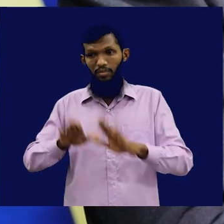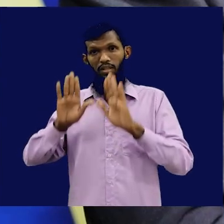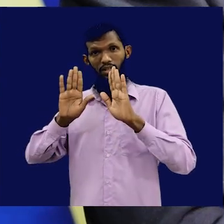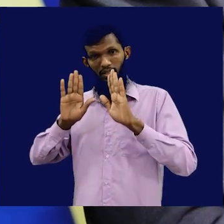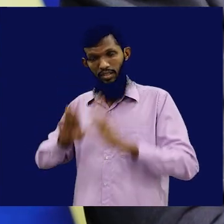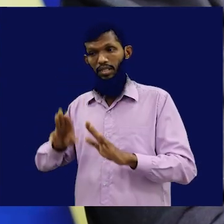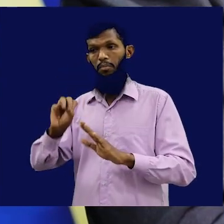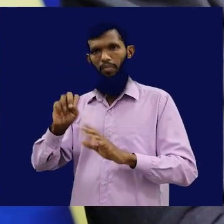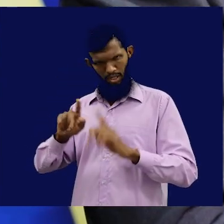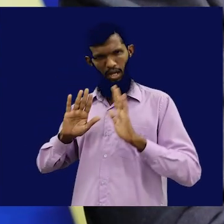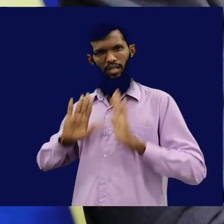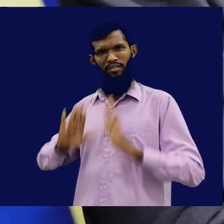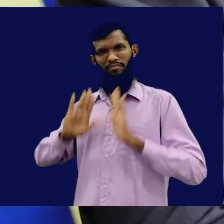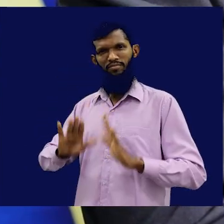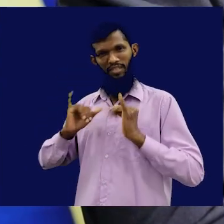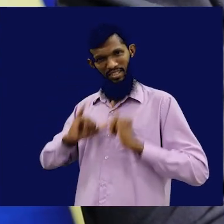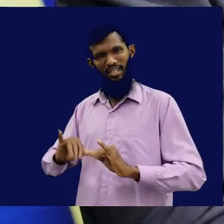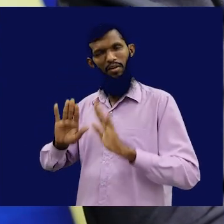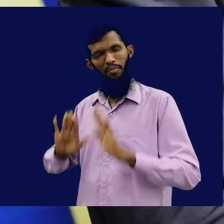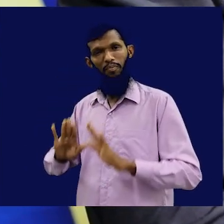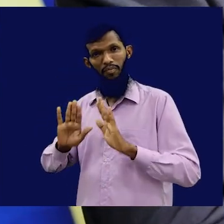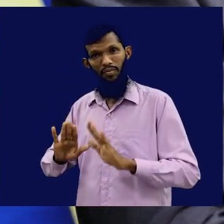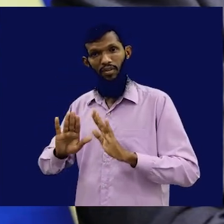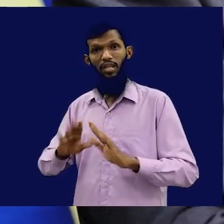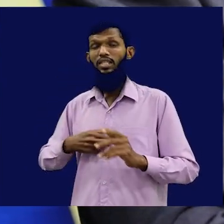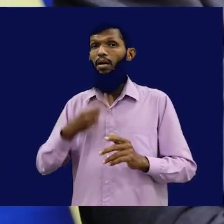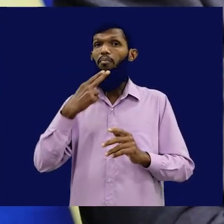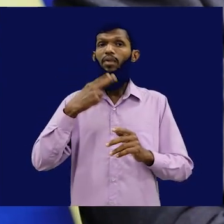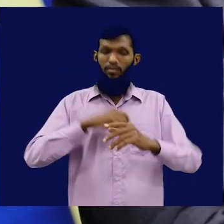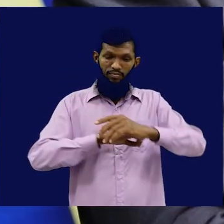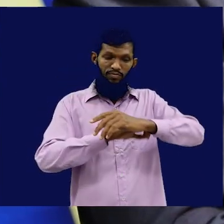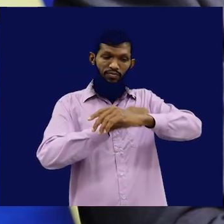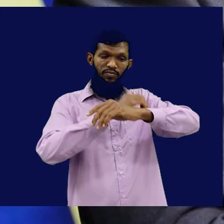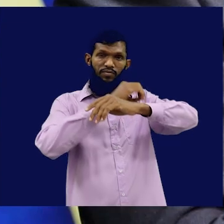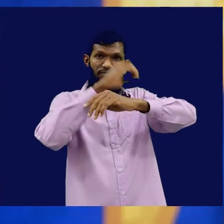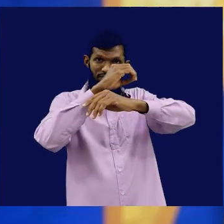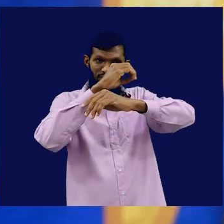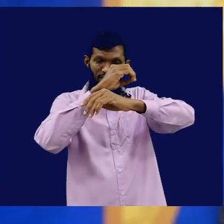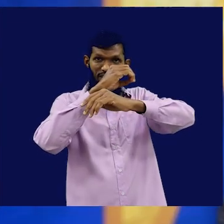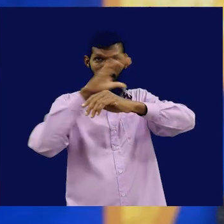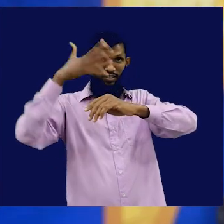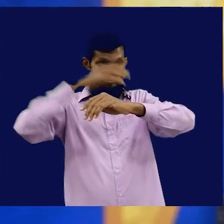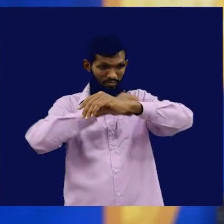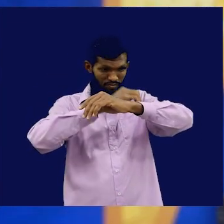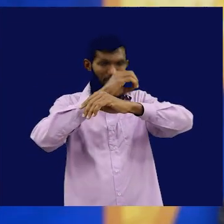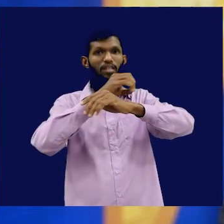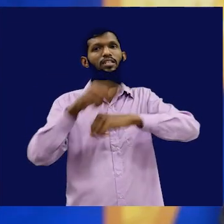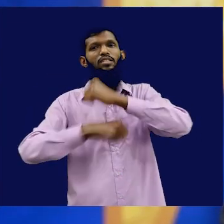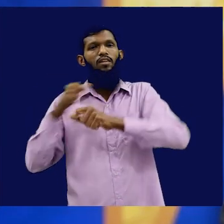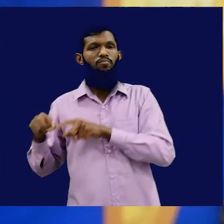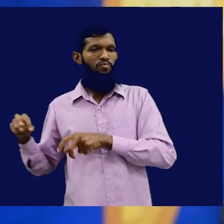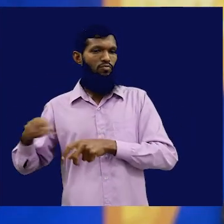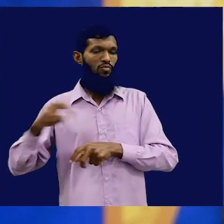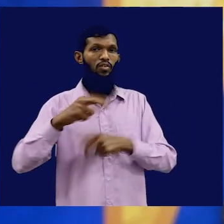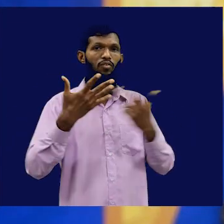Mina, that is Fajr prayer, and remain in Mina until the sunrise of the 9th day of Dhul Hijjah. After sunrise,